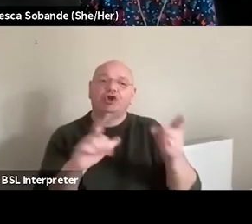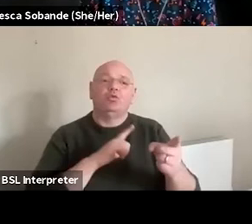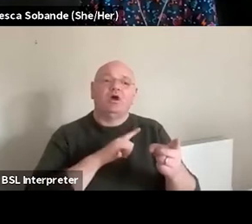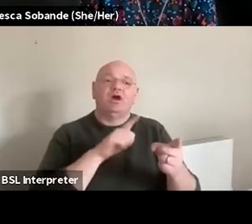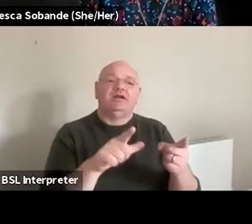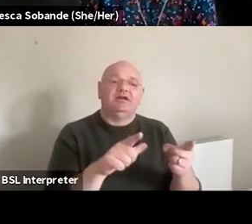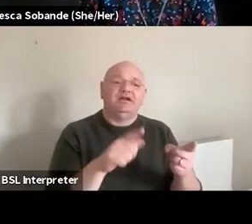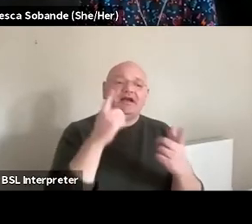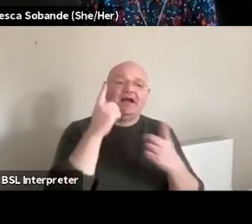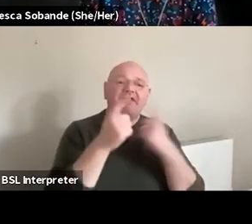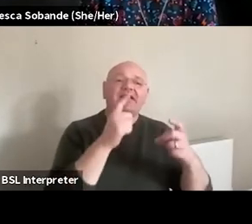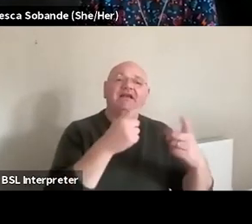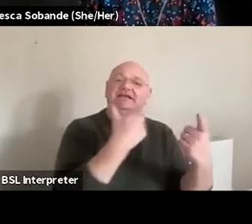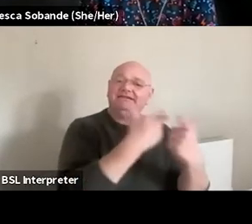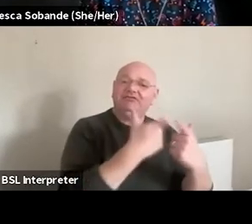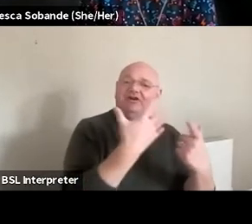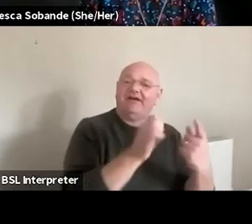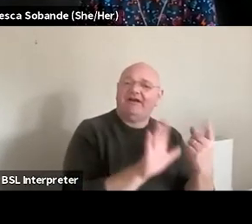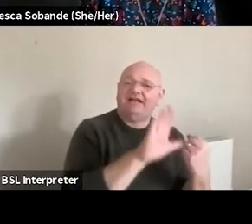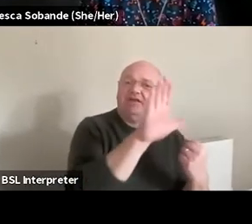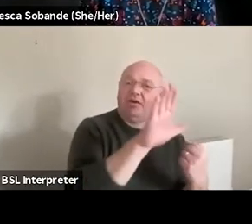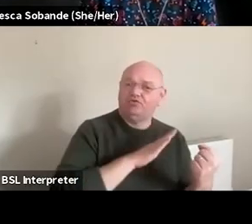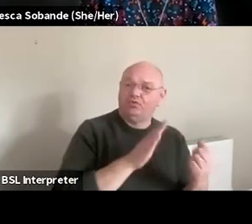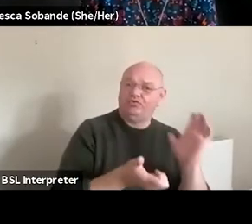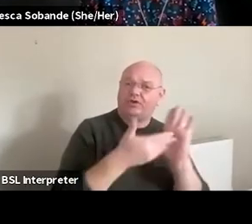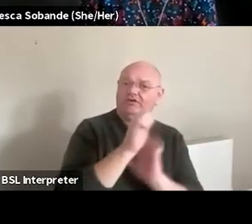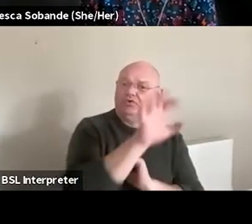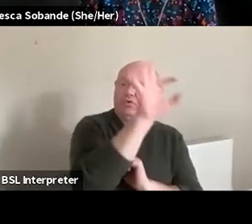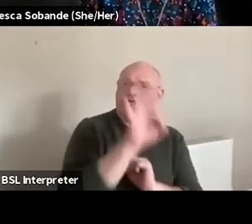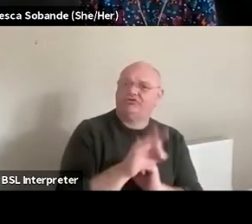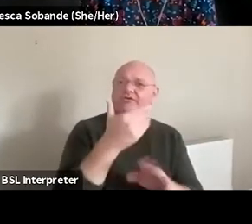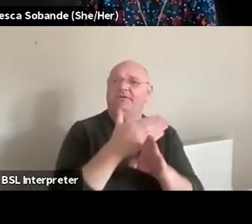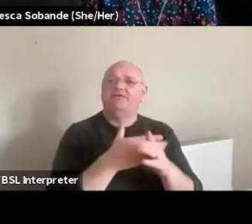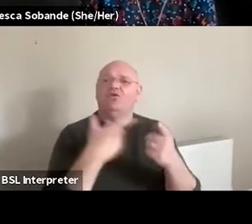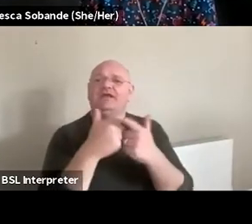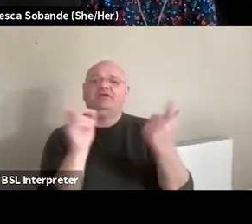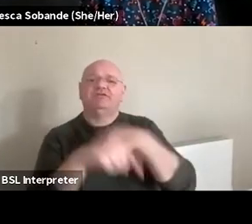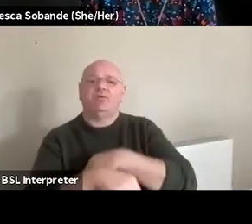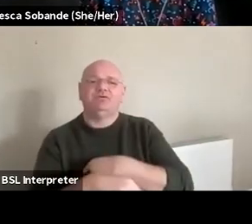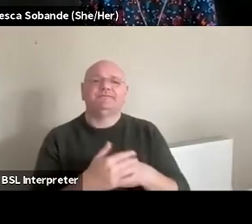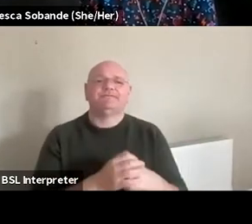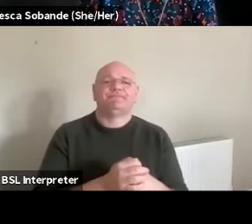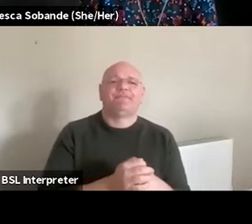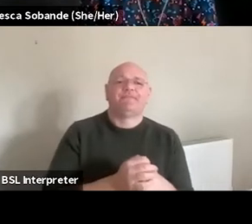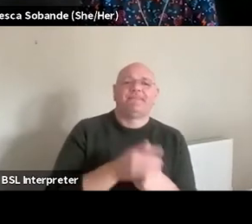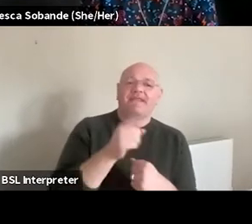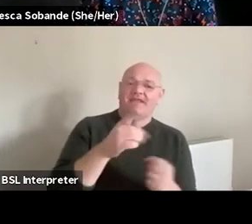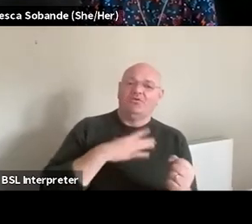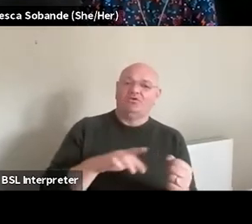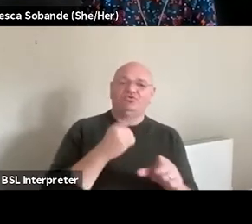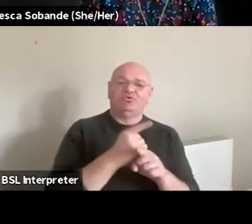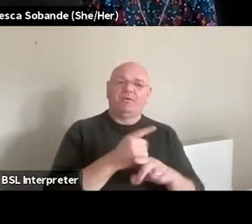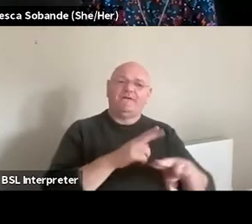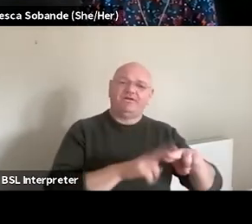So perhaps, Khadija, do you want to add on your question now before Keith? I actually wanted to sort of reference something that Francesca said, so I'm happy